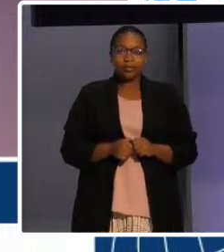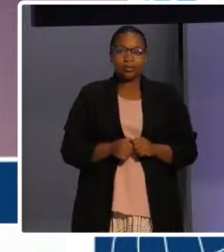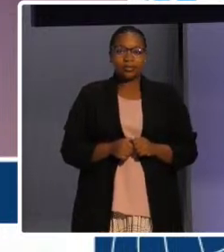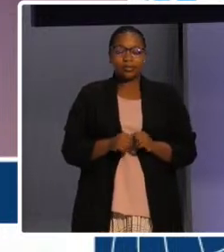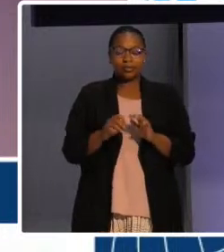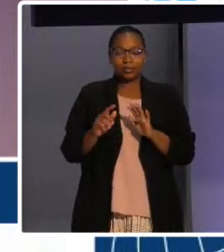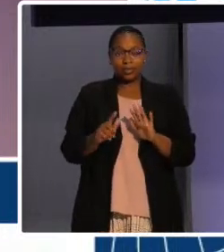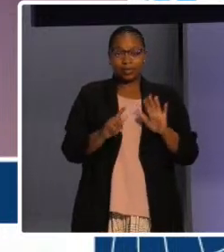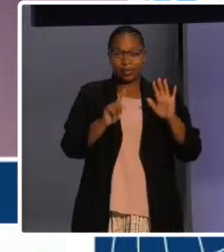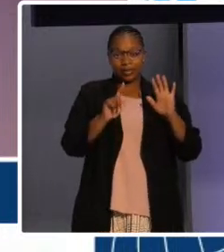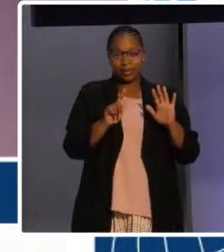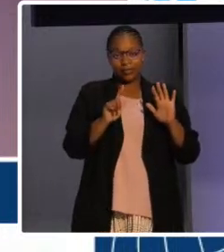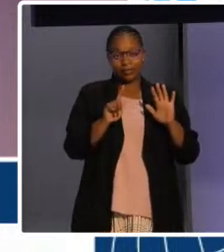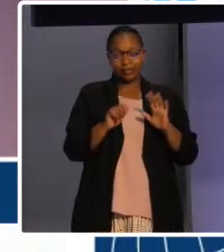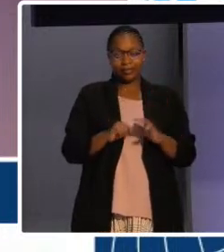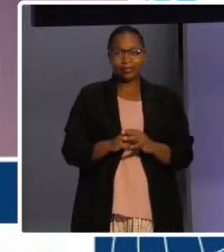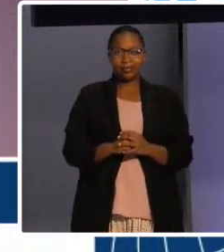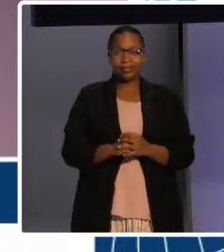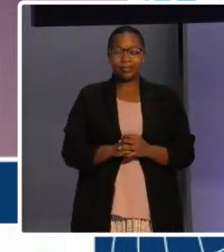Number 7,